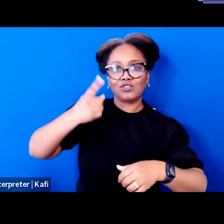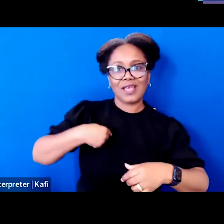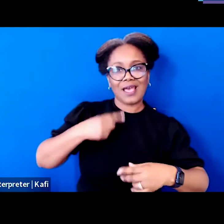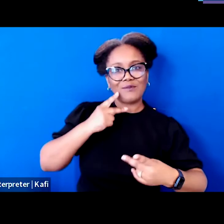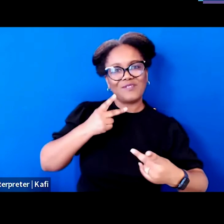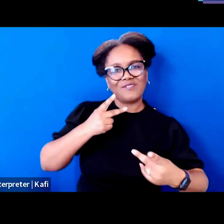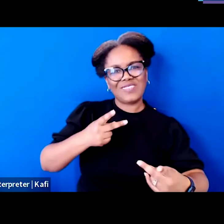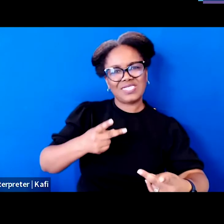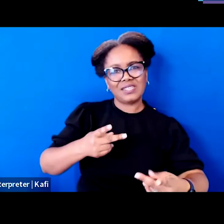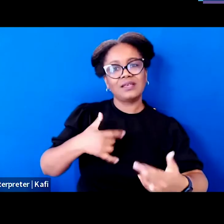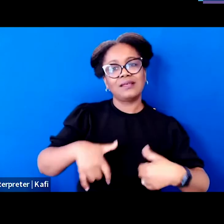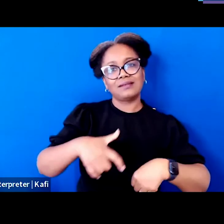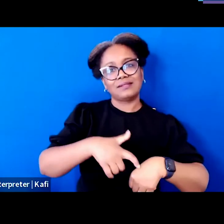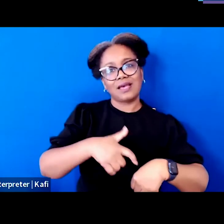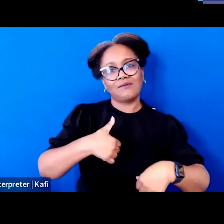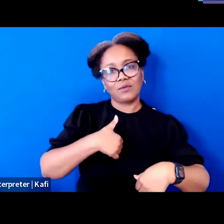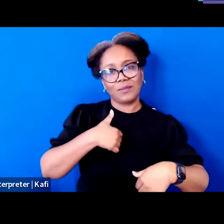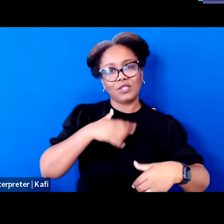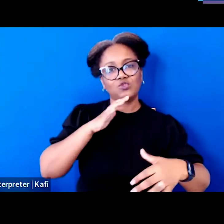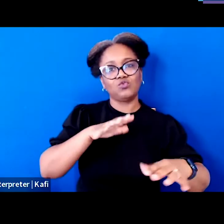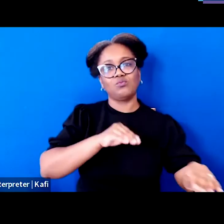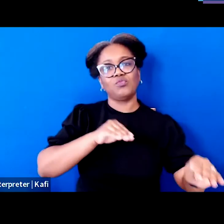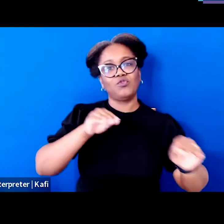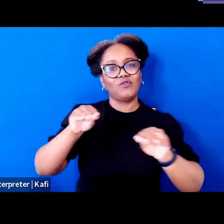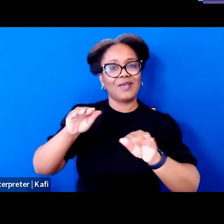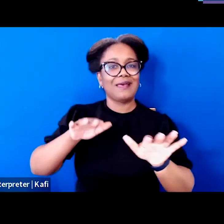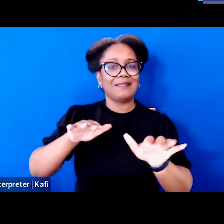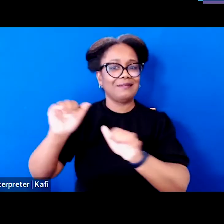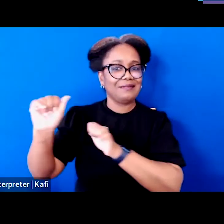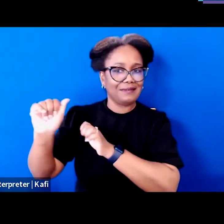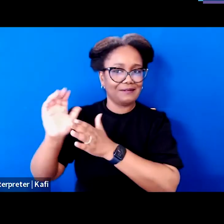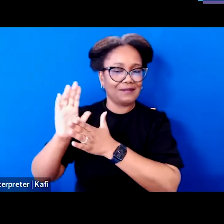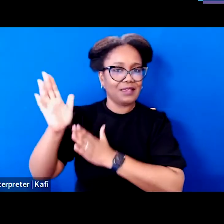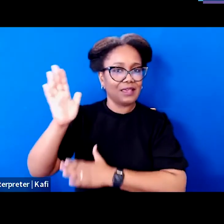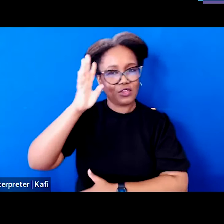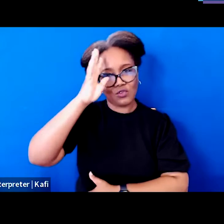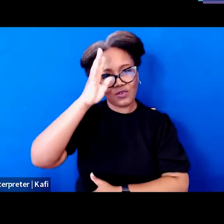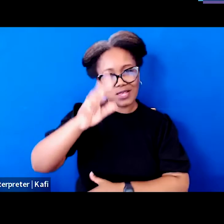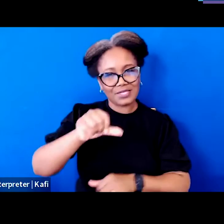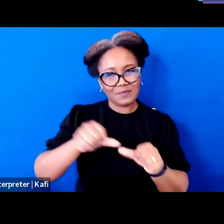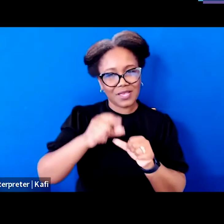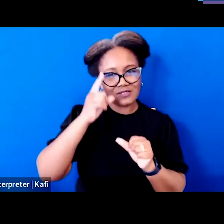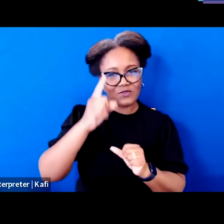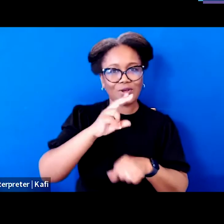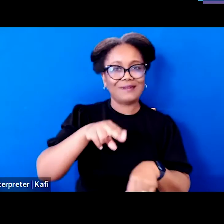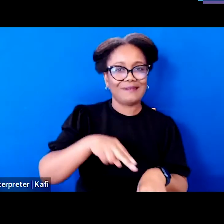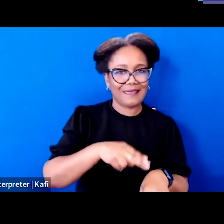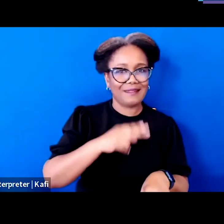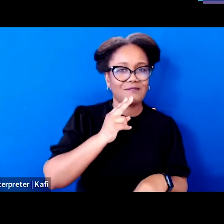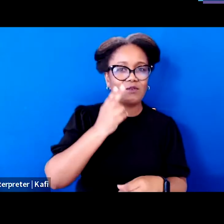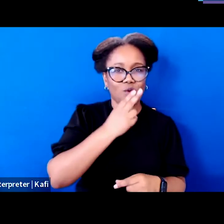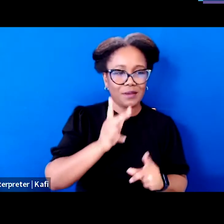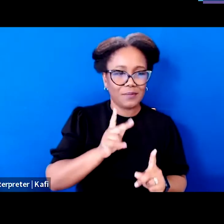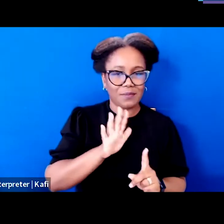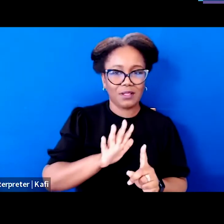create space for Native Hawaiians. Please, if you can, support land-back sovereignty efforts. Here are some